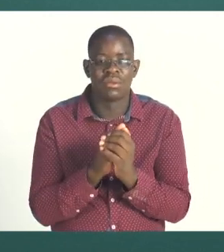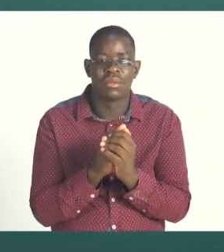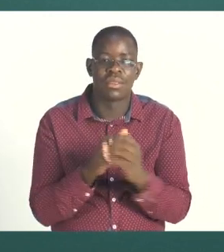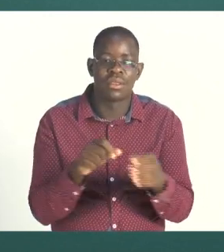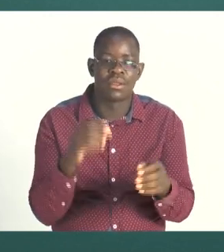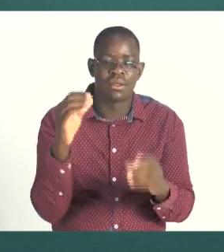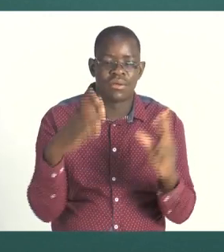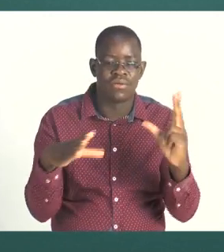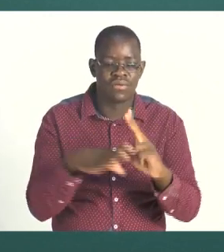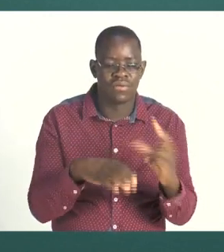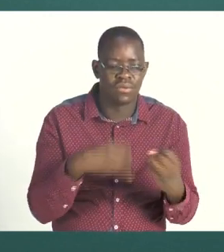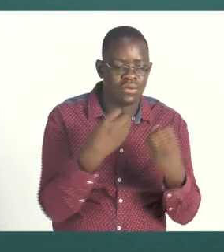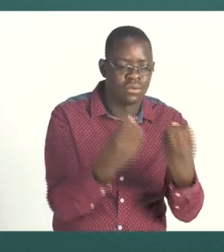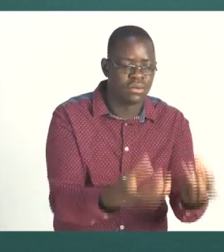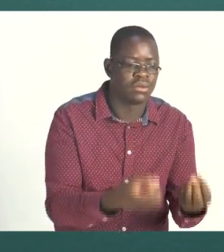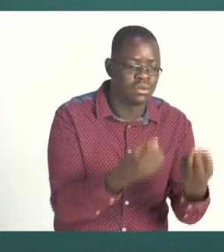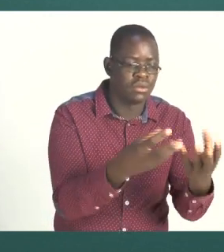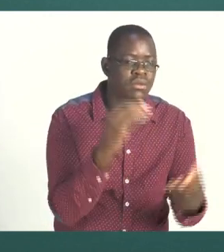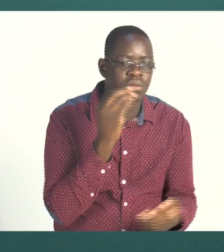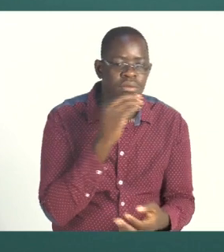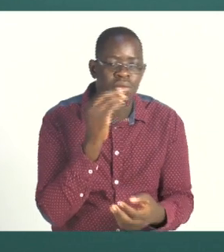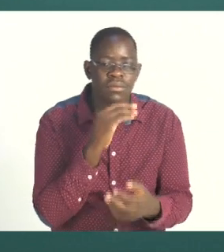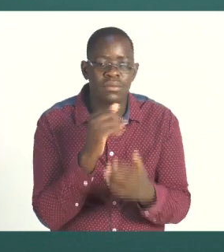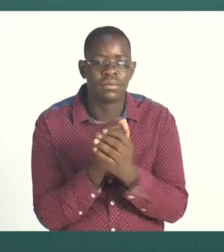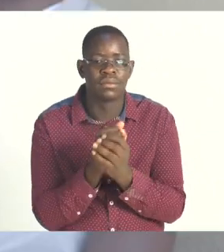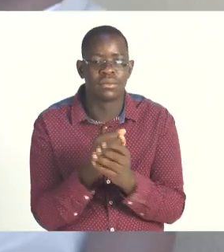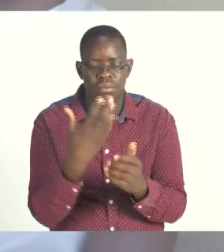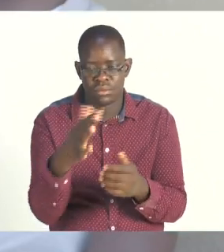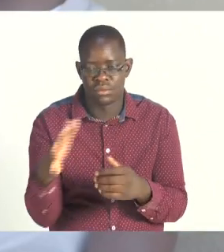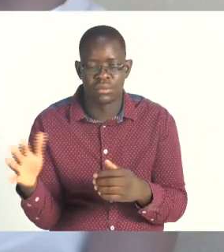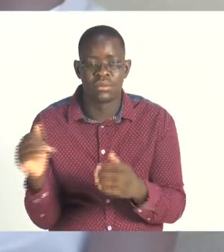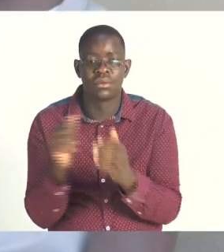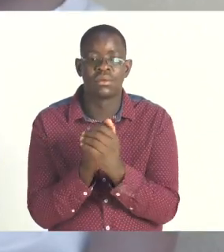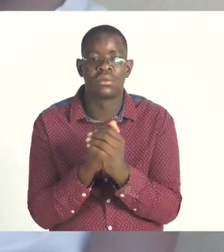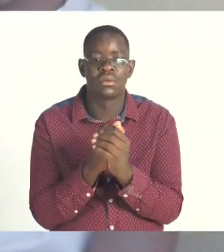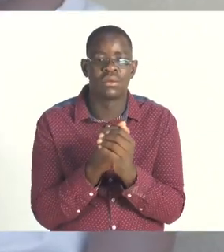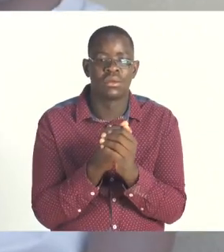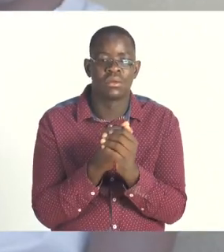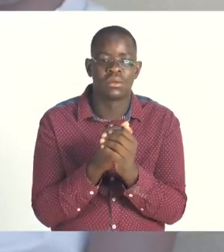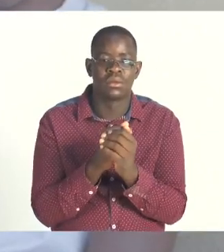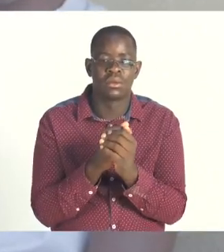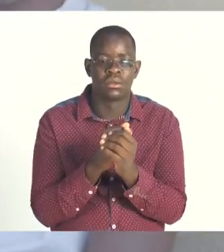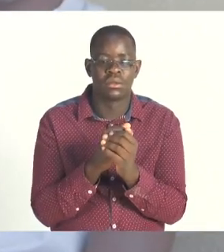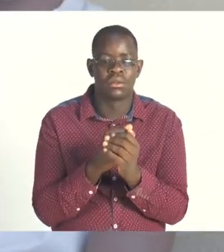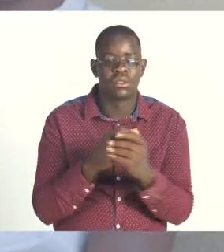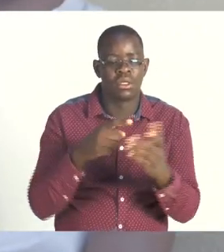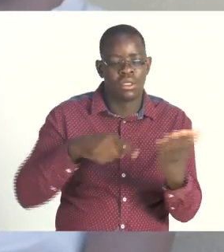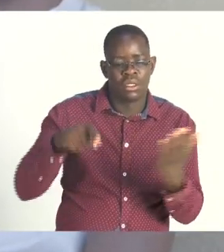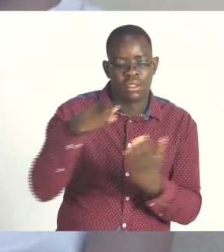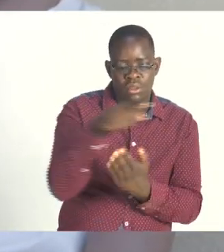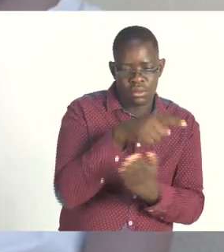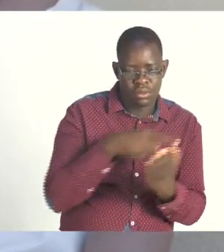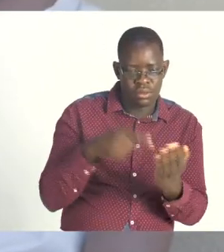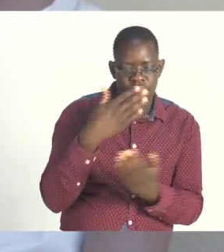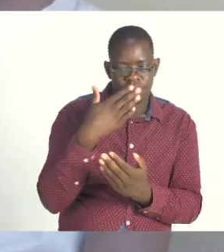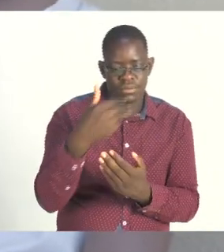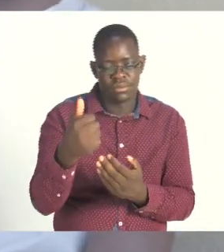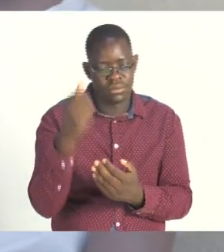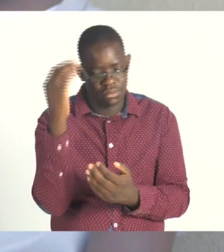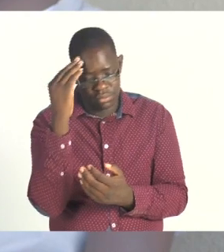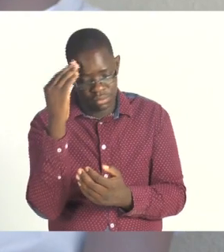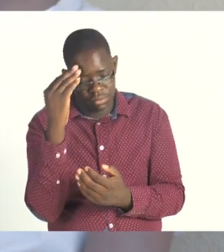farmers provide the animals with food rations and water. Okay, I can see now that rotational grazing system is better than I had